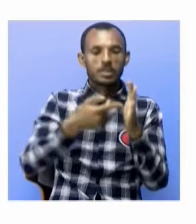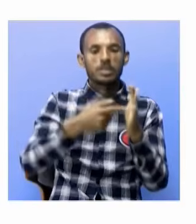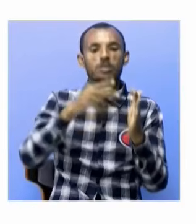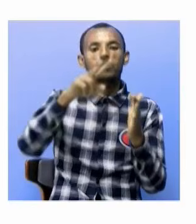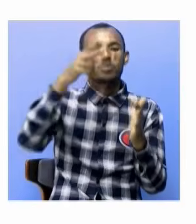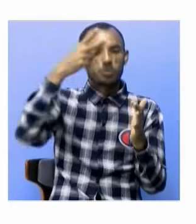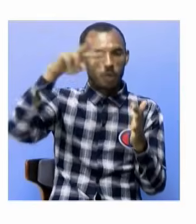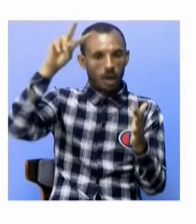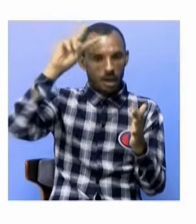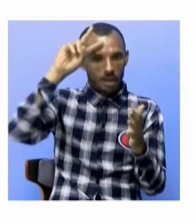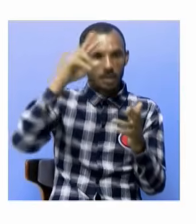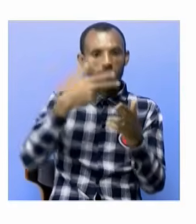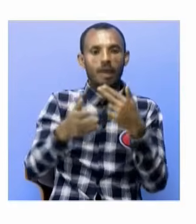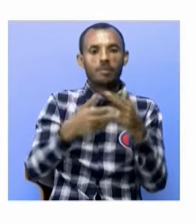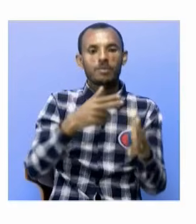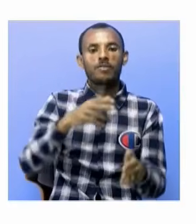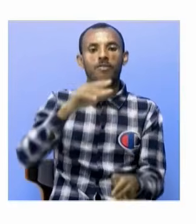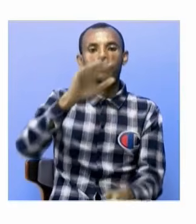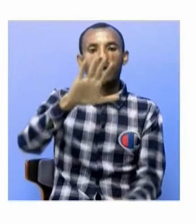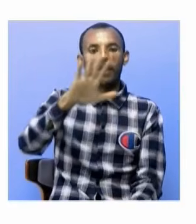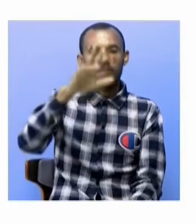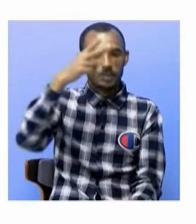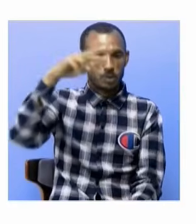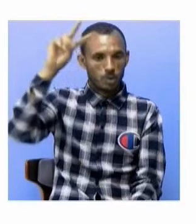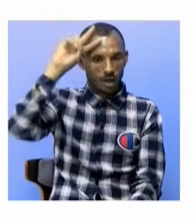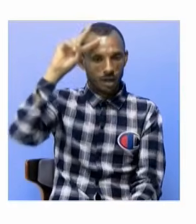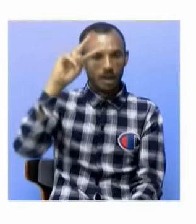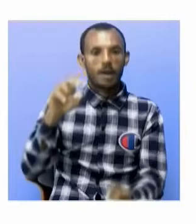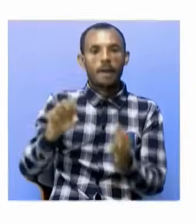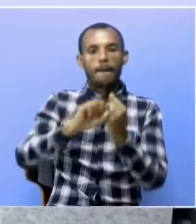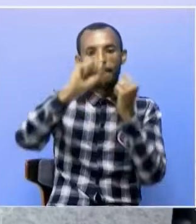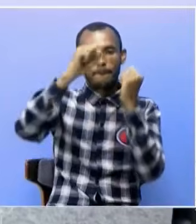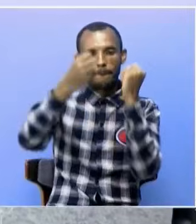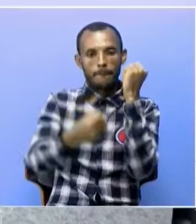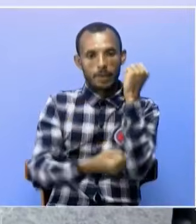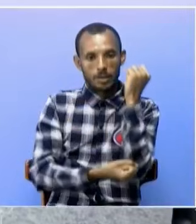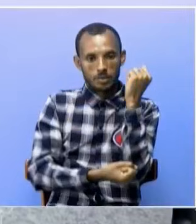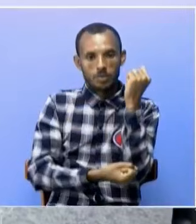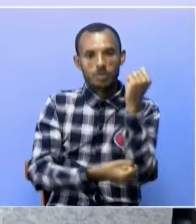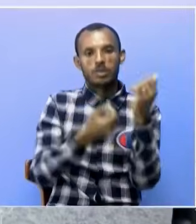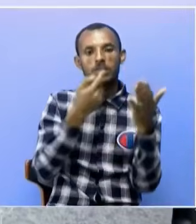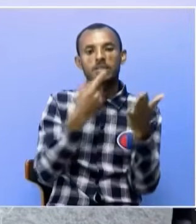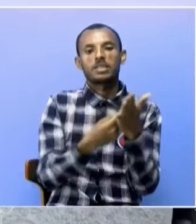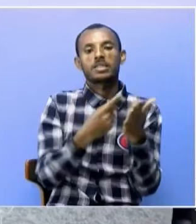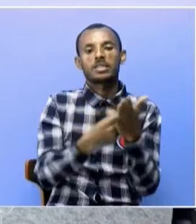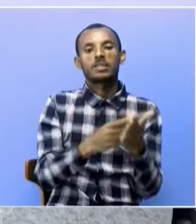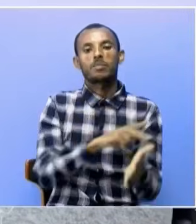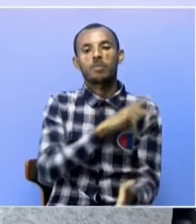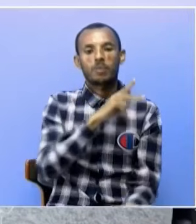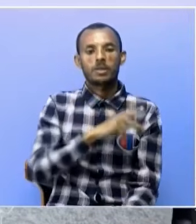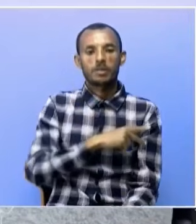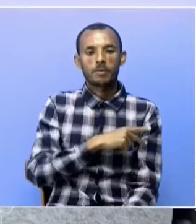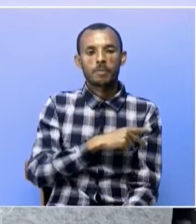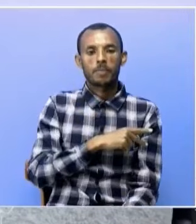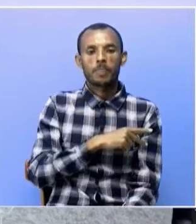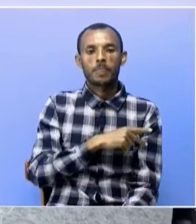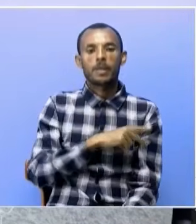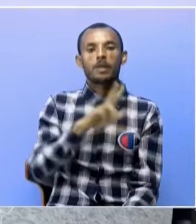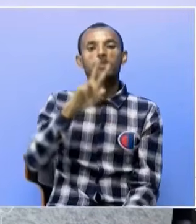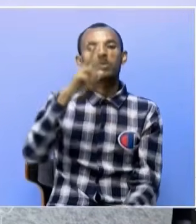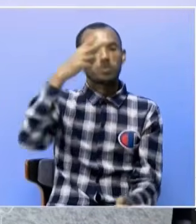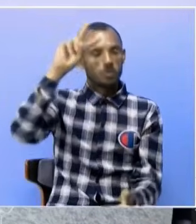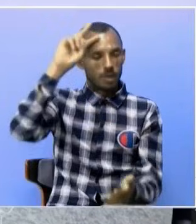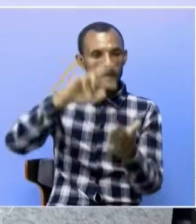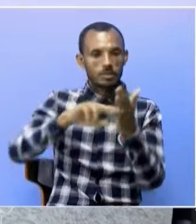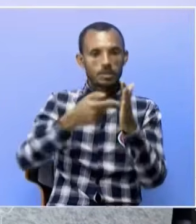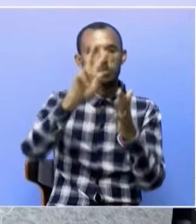square times 5 square, based on this property. Okay, so 2 square means